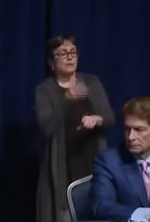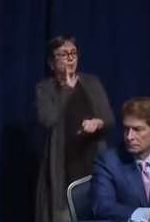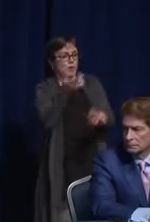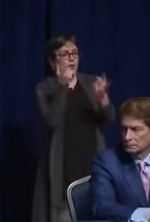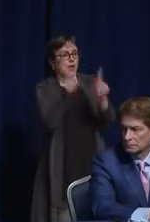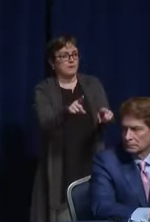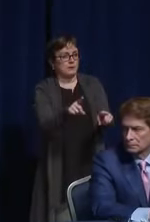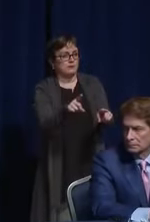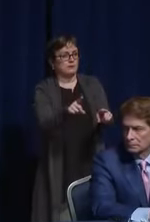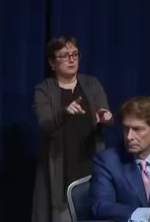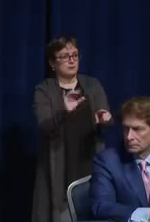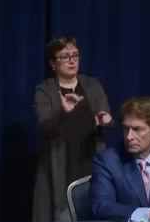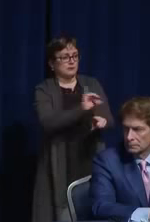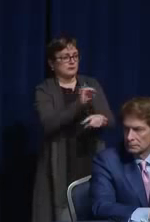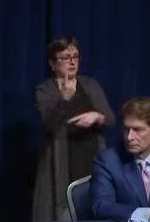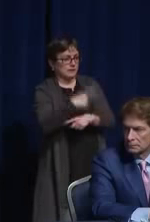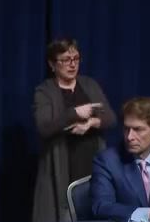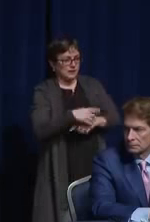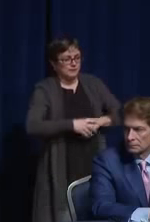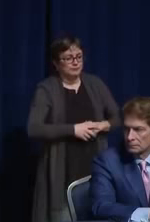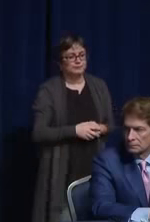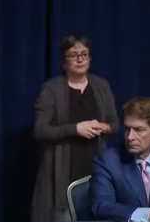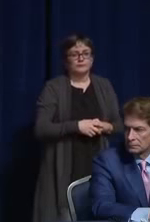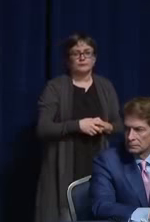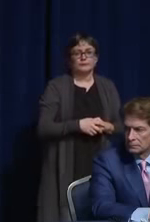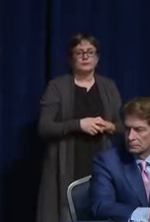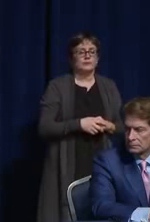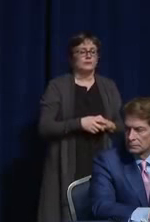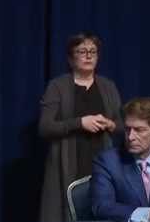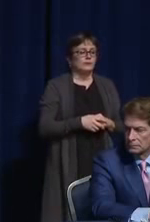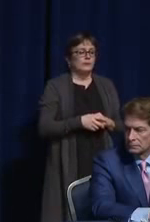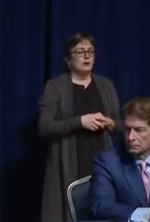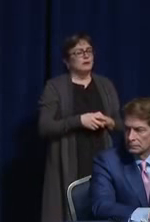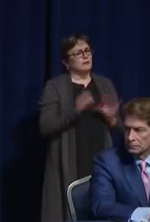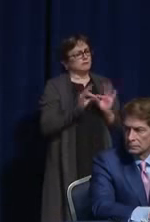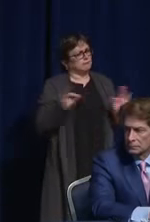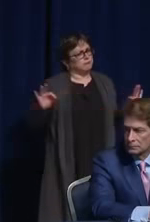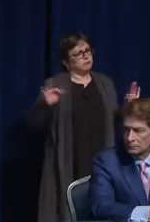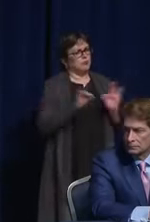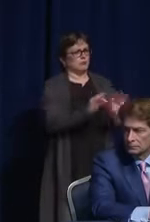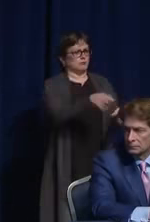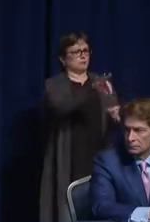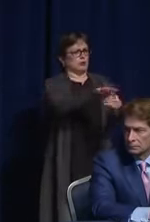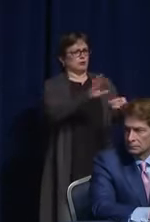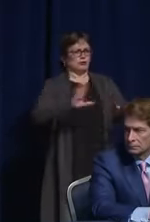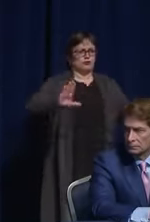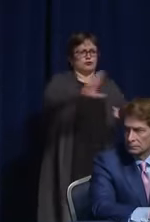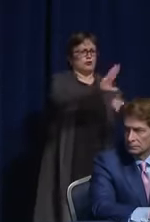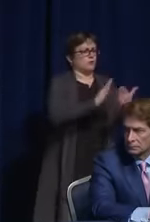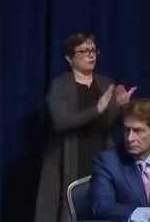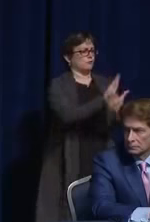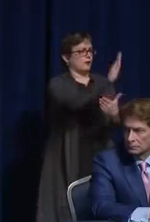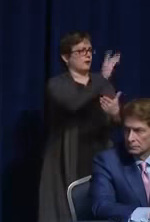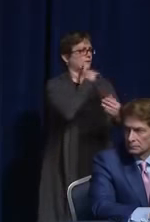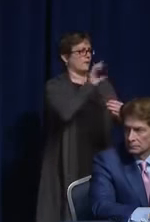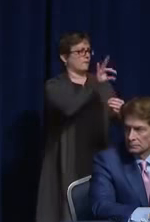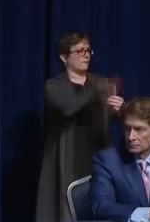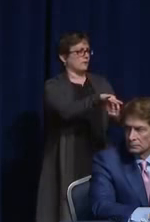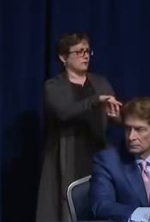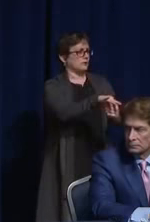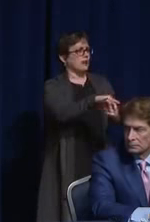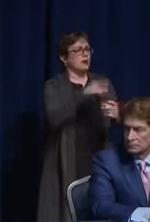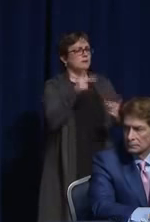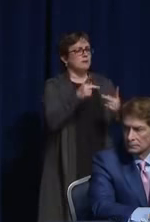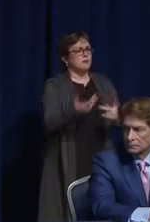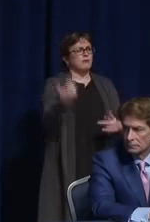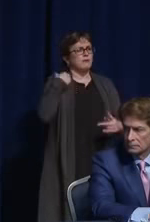elections. There is no greater right in a democracy than the right to vote. Over the years, people have quite literally given their